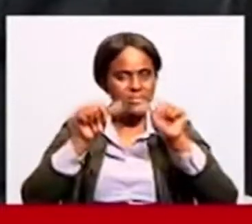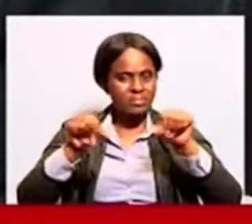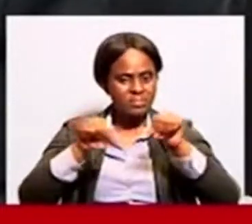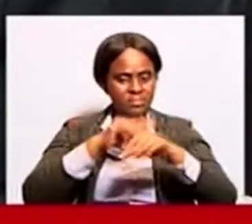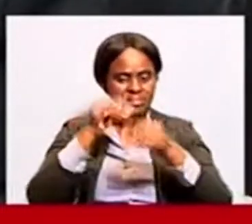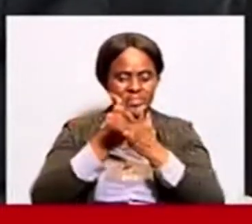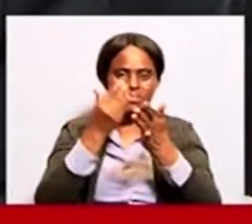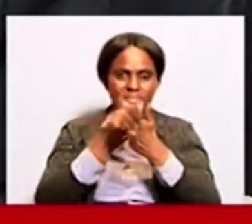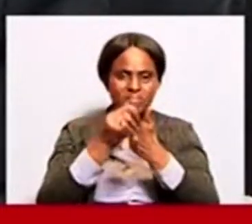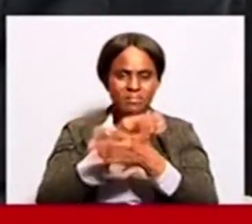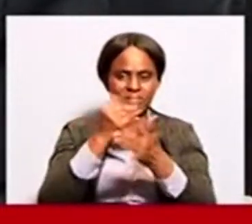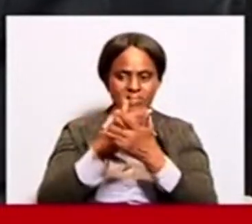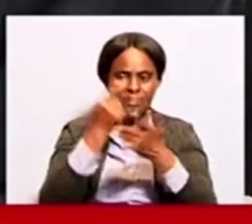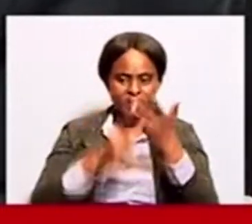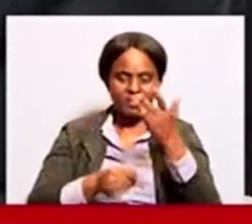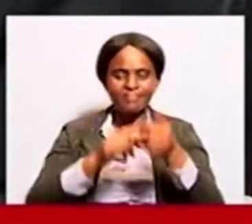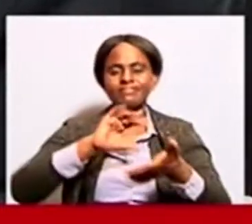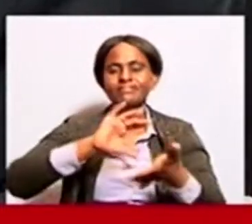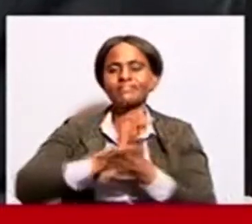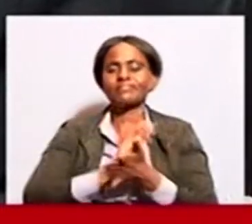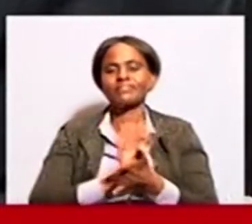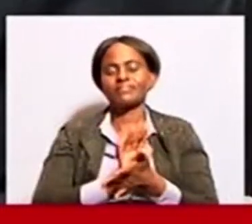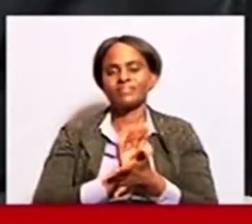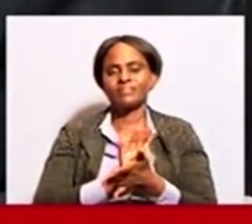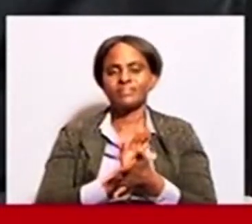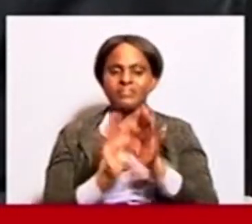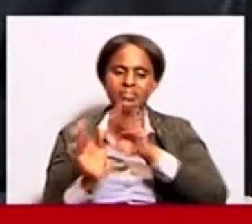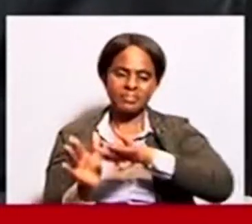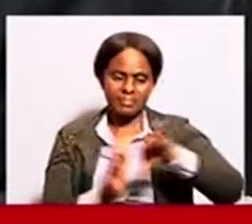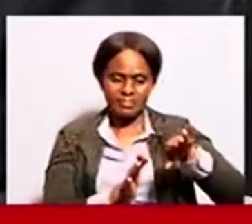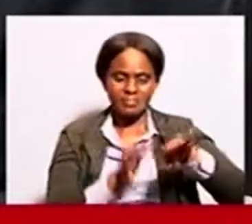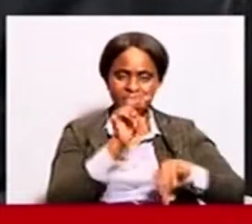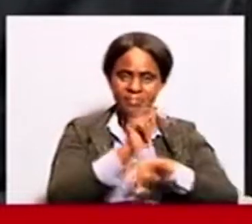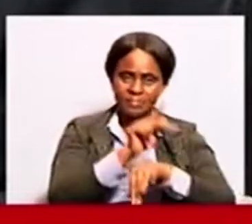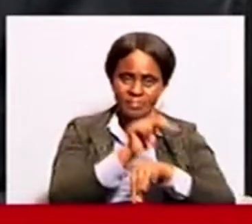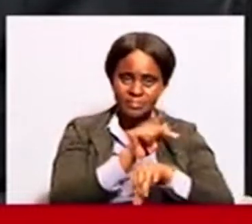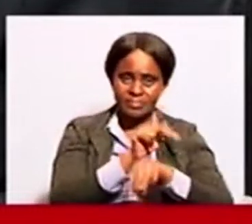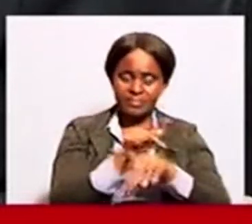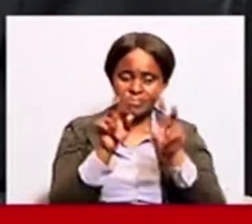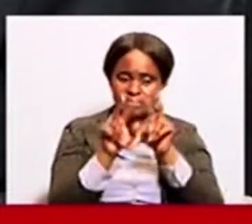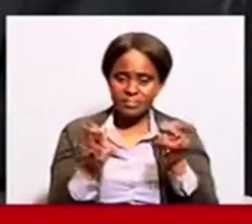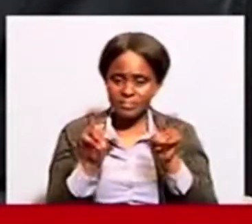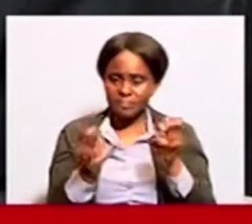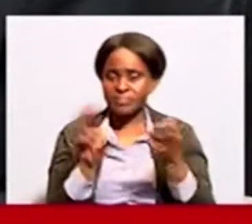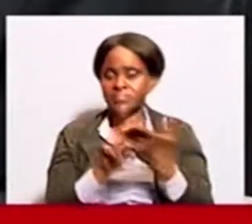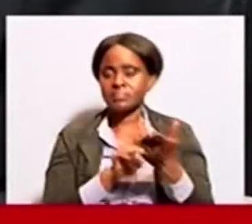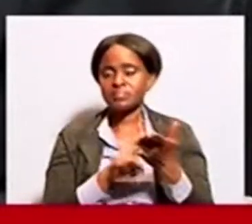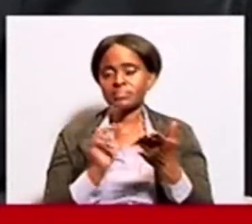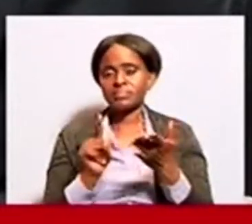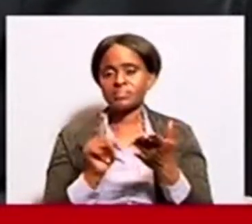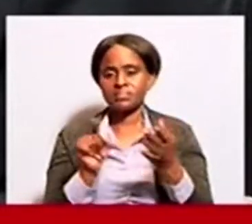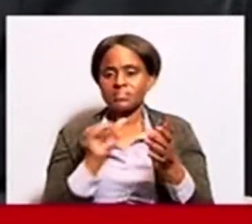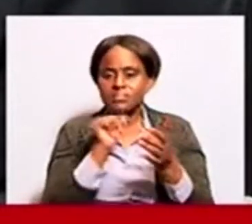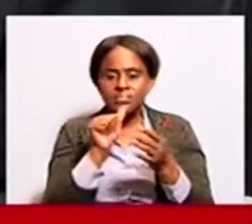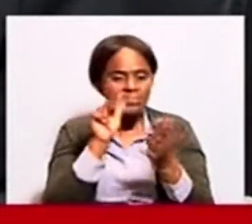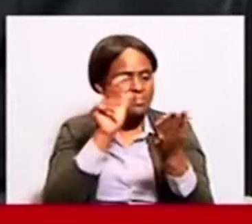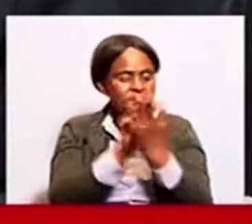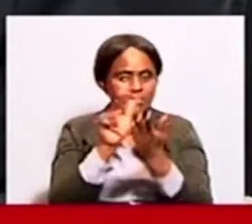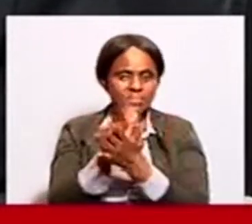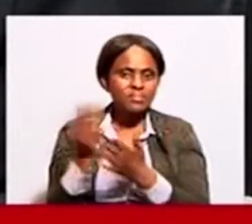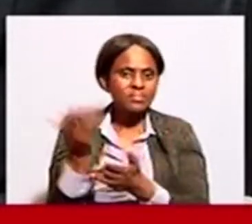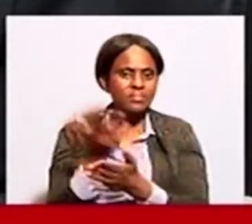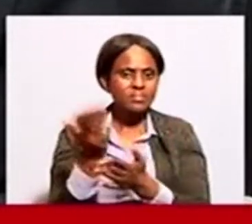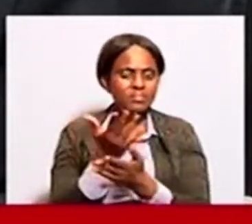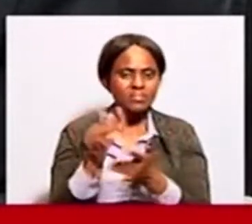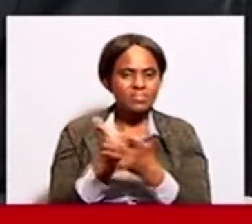the monies were exhausted. Then in the project verification report, it's not signed. How do